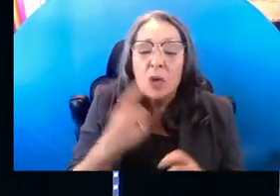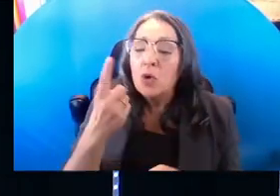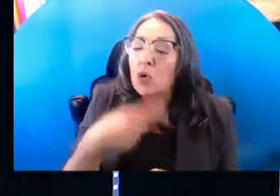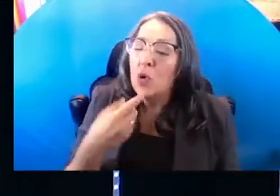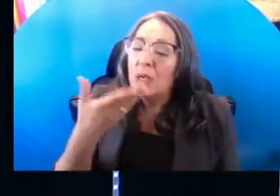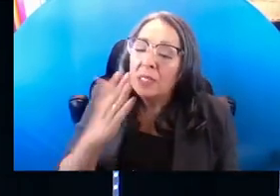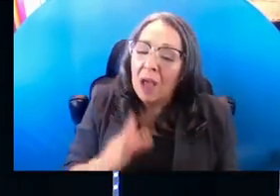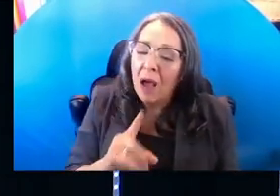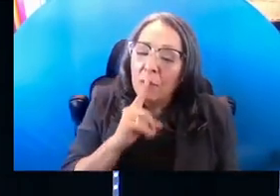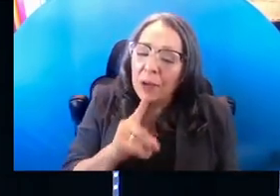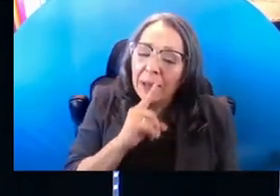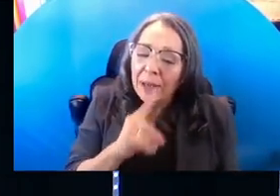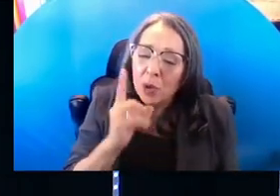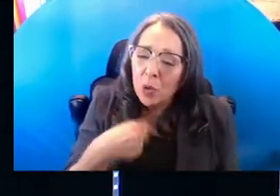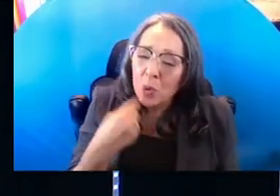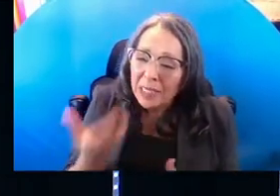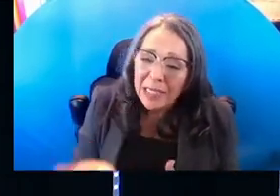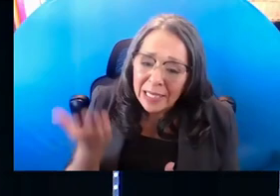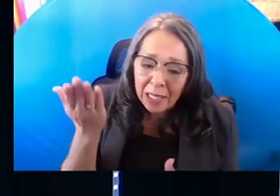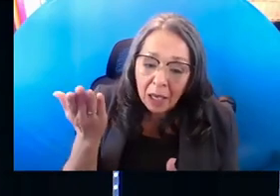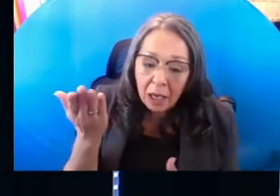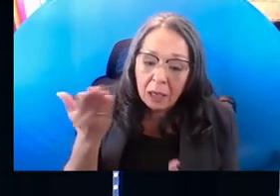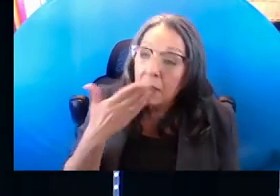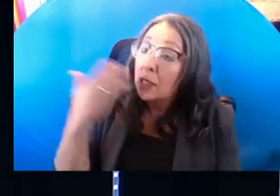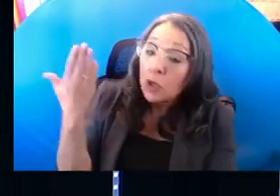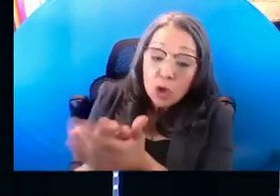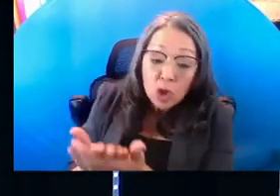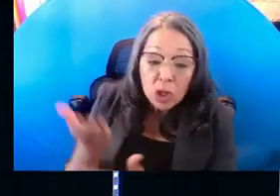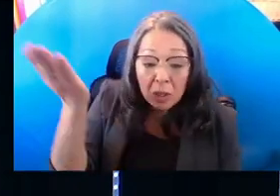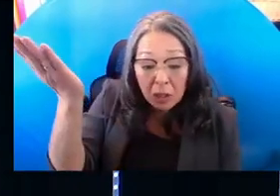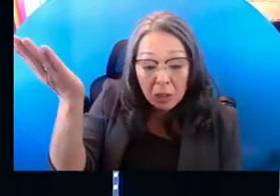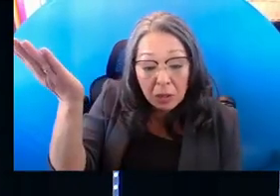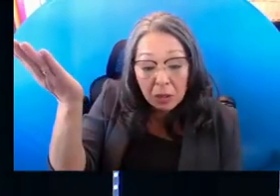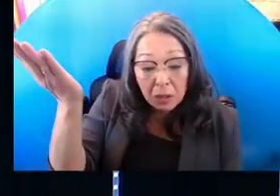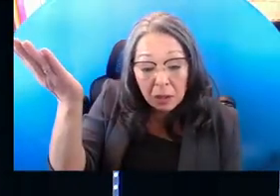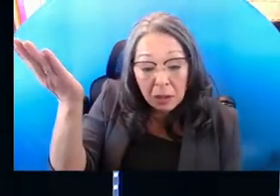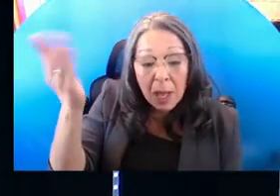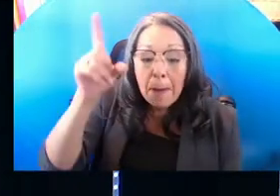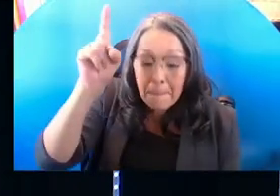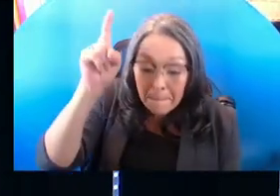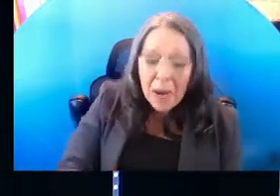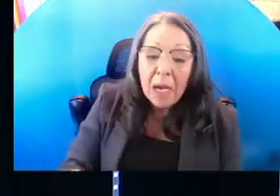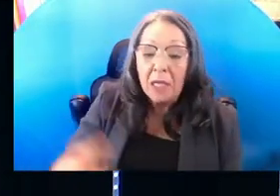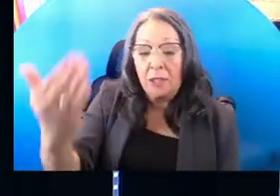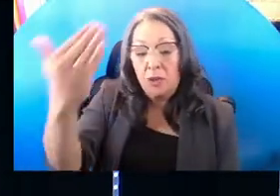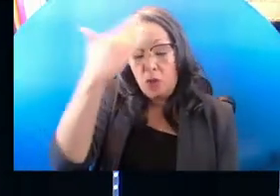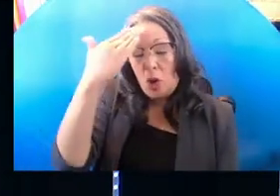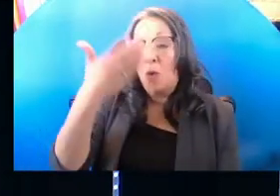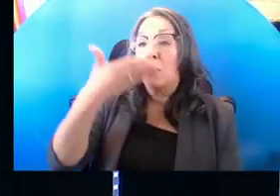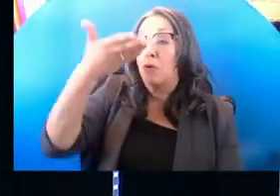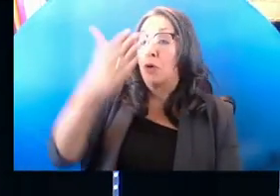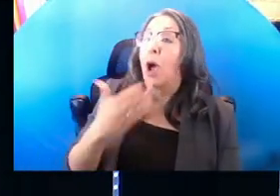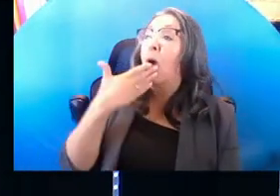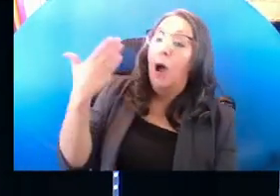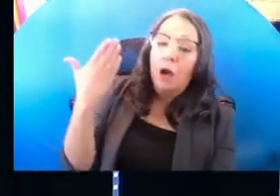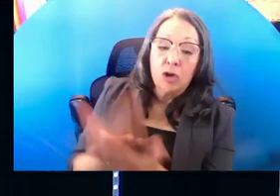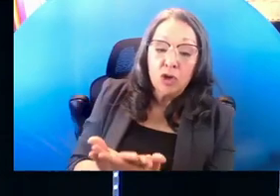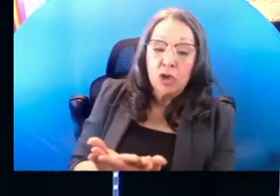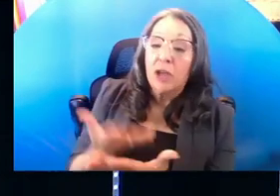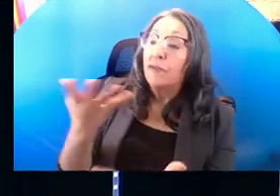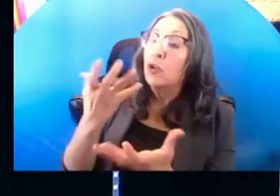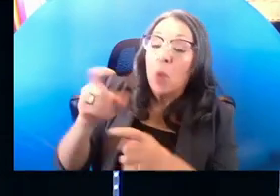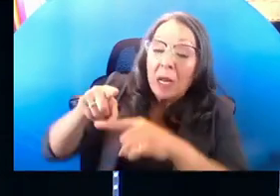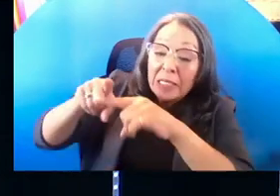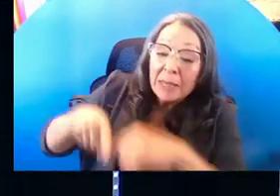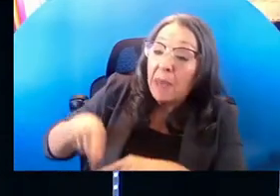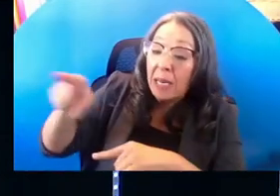tell you that today. God is good. And you have to know that. If you want to be able to hold on to him, because not